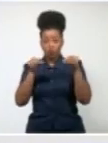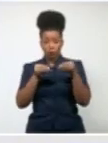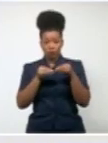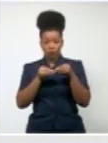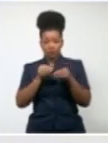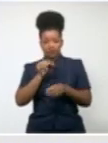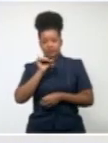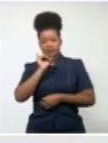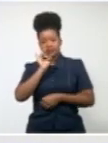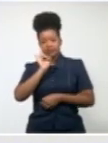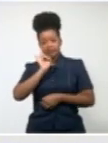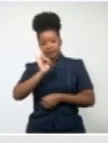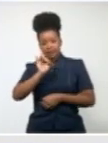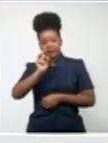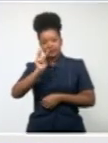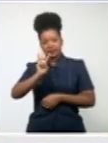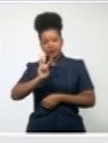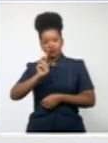its origin anyway.